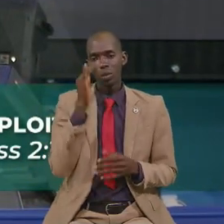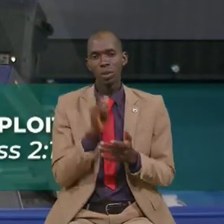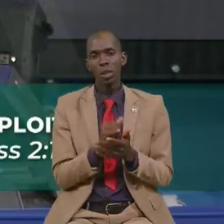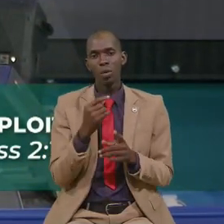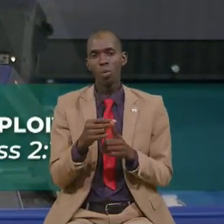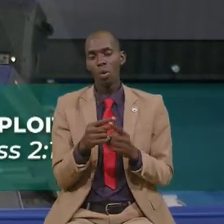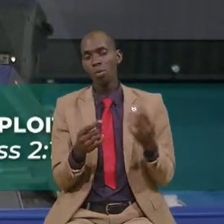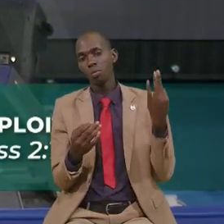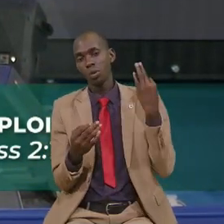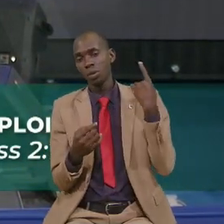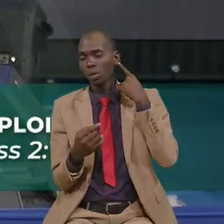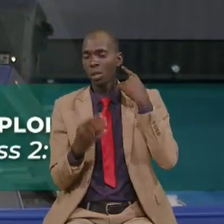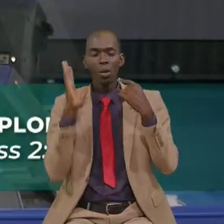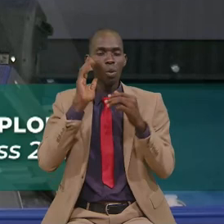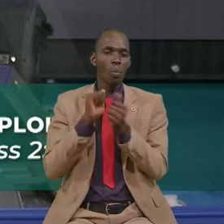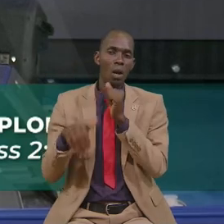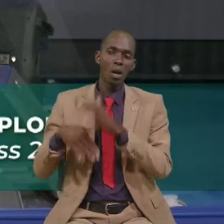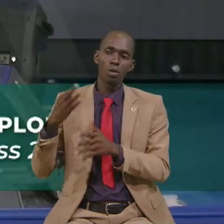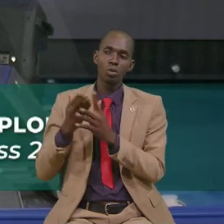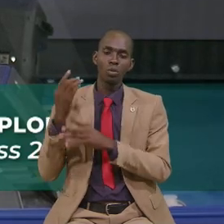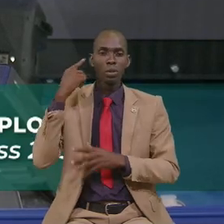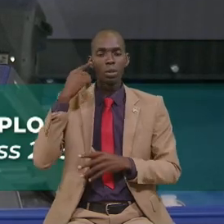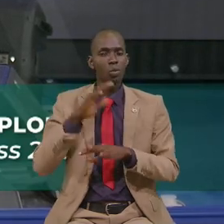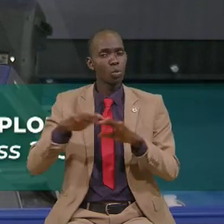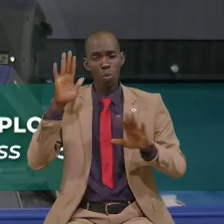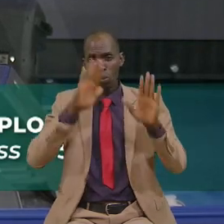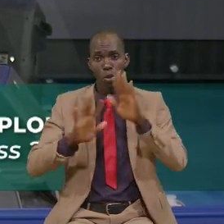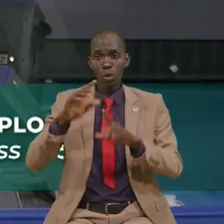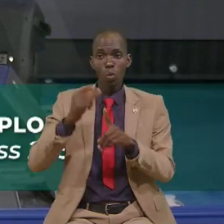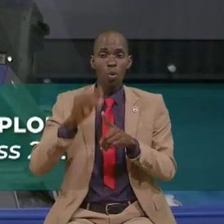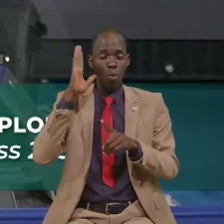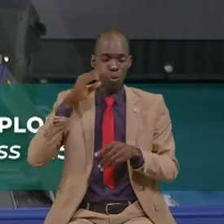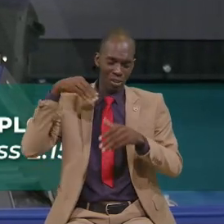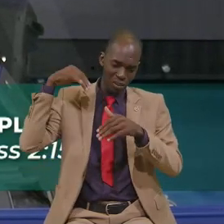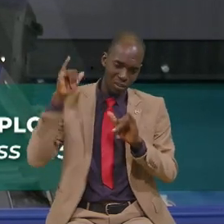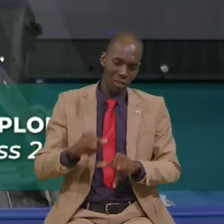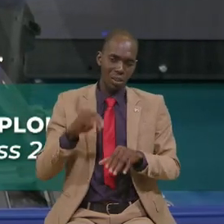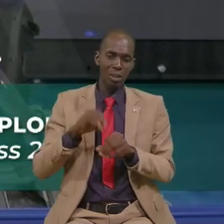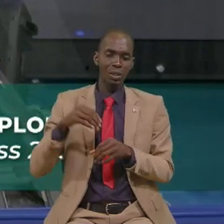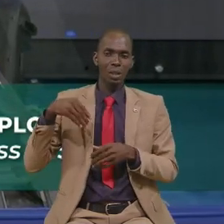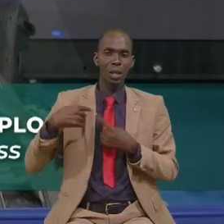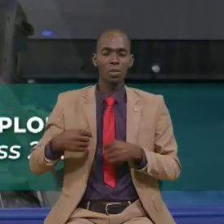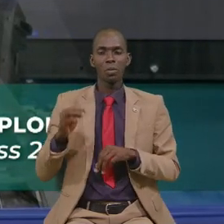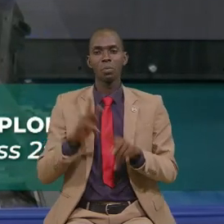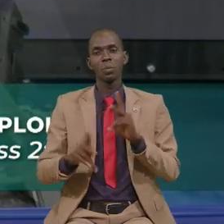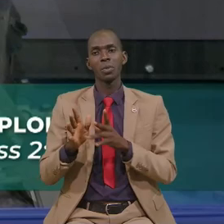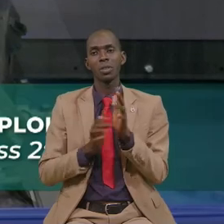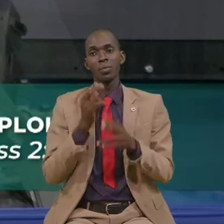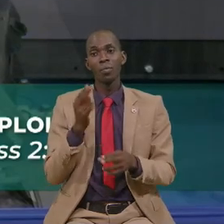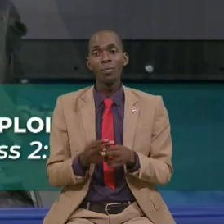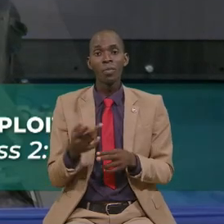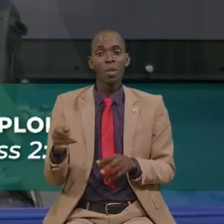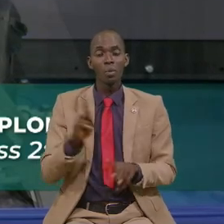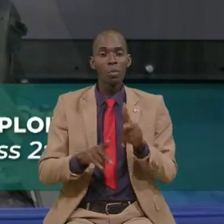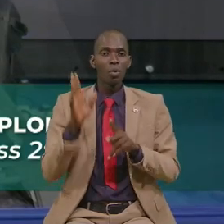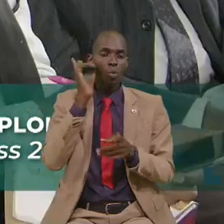year. Don't worry. This time, your word will stay inside them. They will come alive